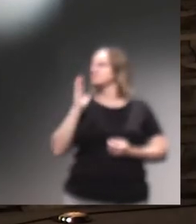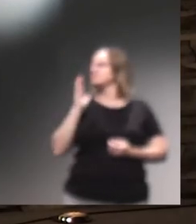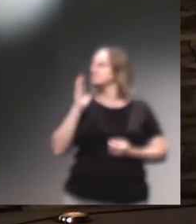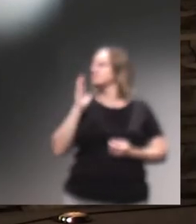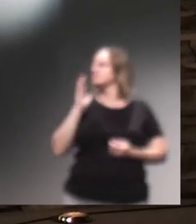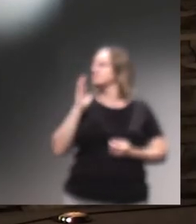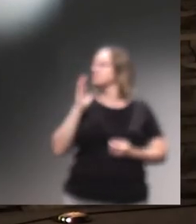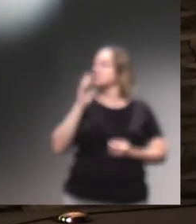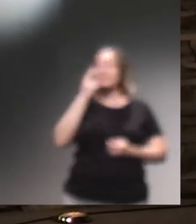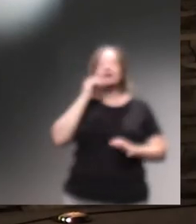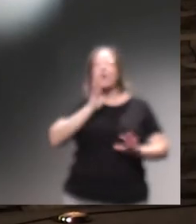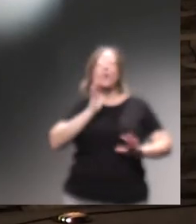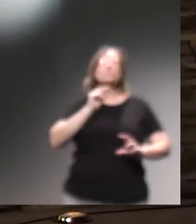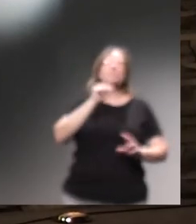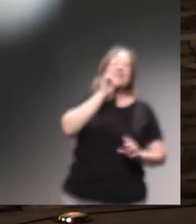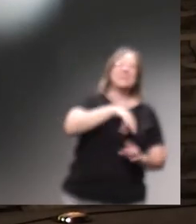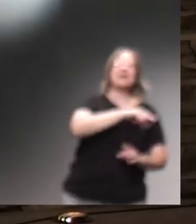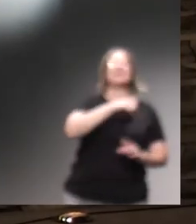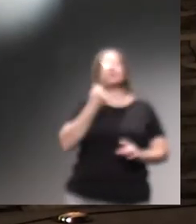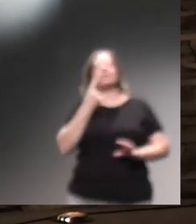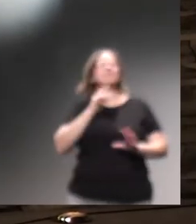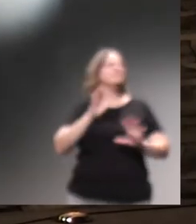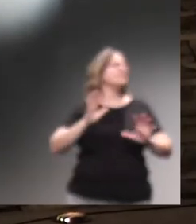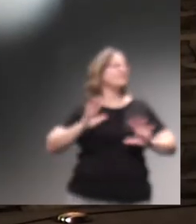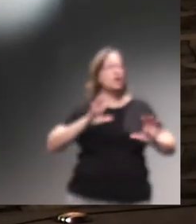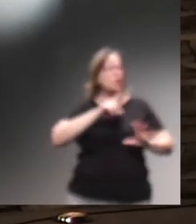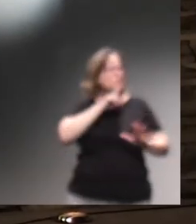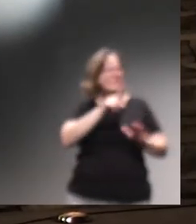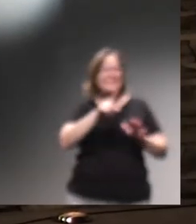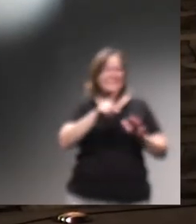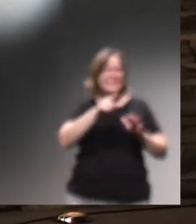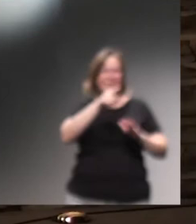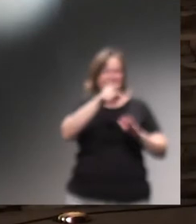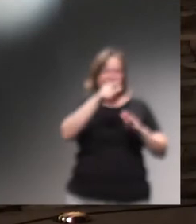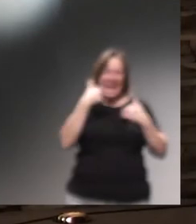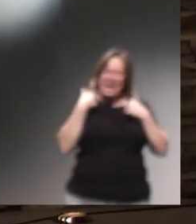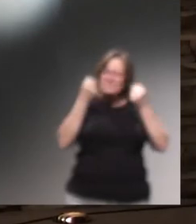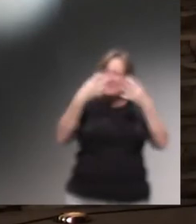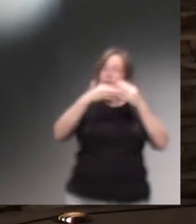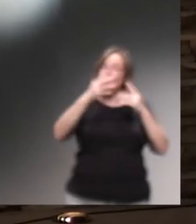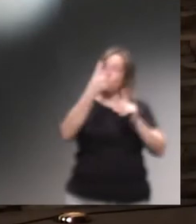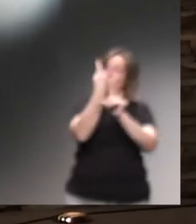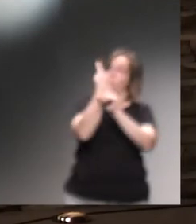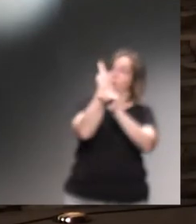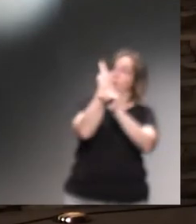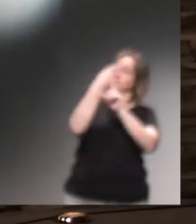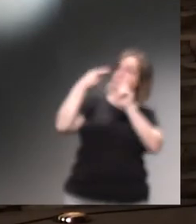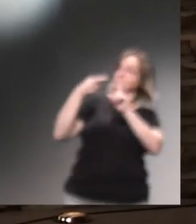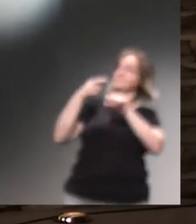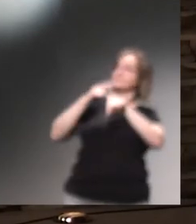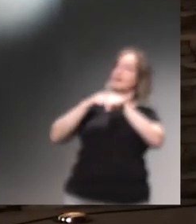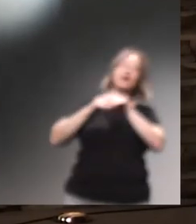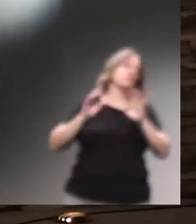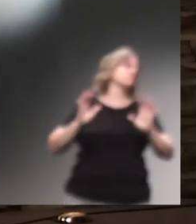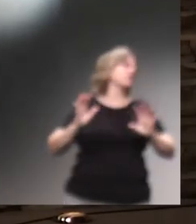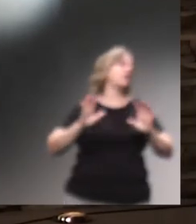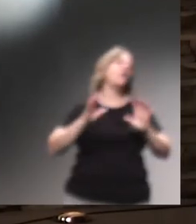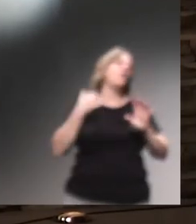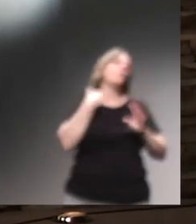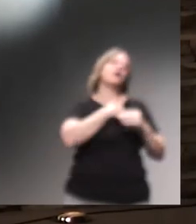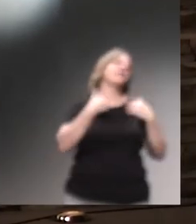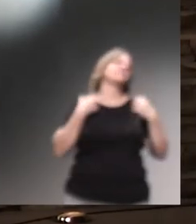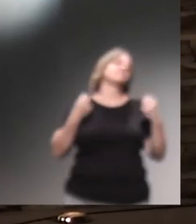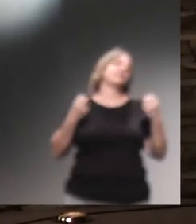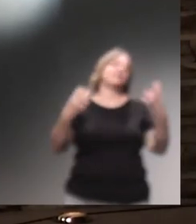moment later. We're all filled with times of divine love. So don't worry about trying to find the